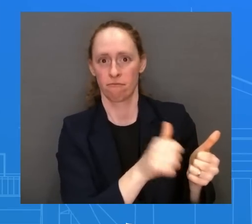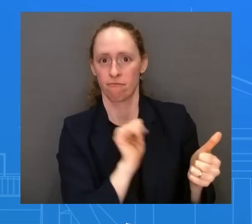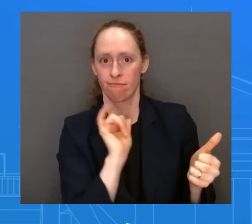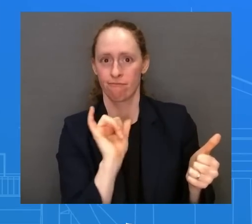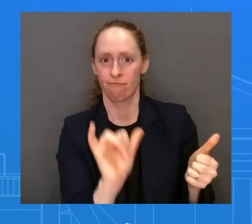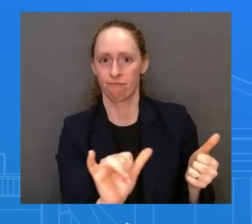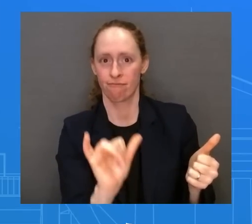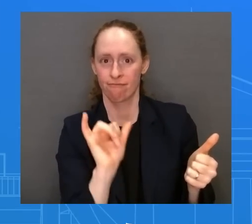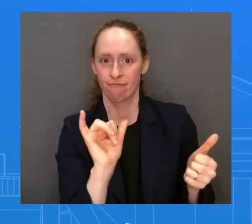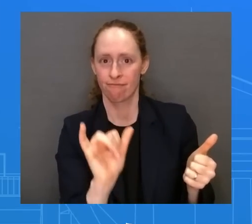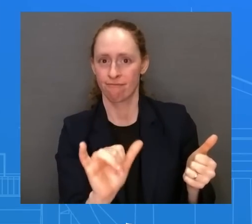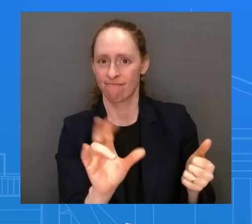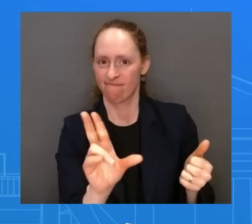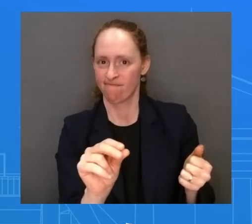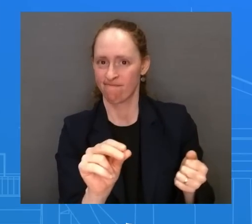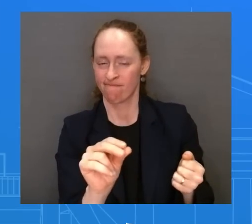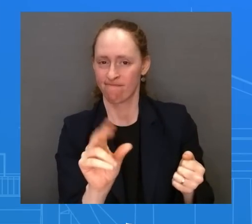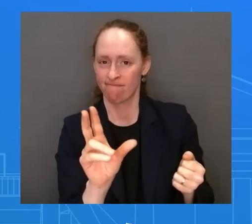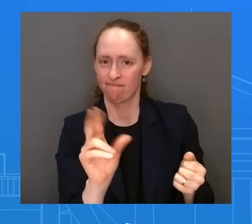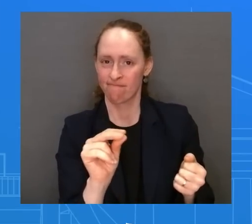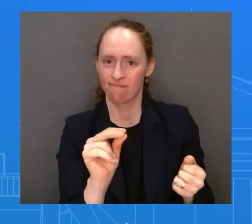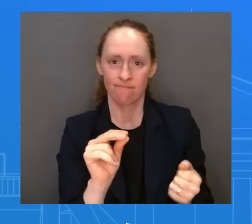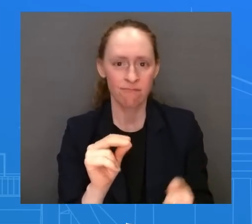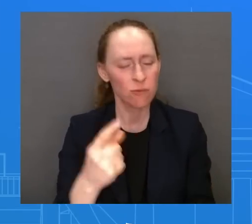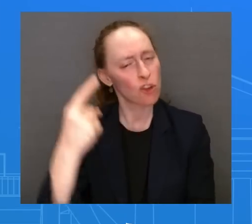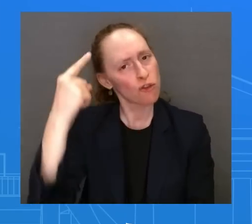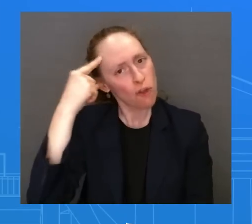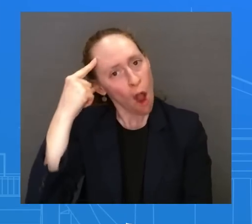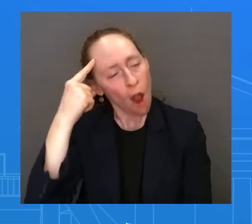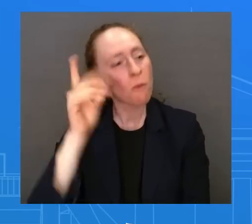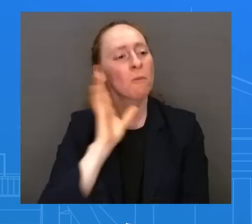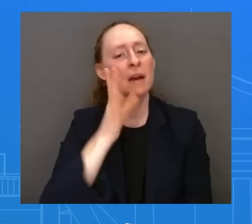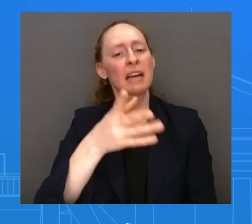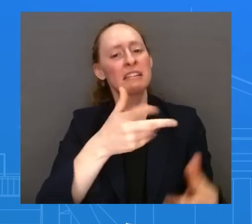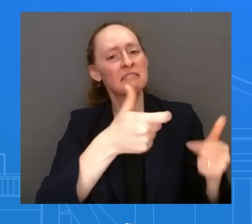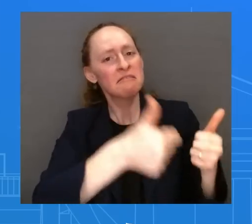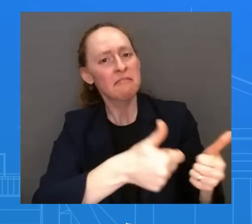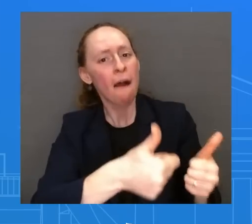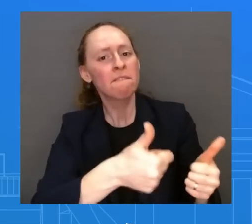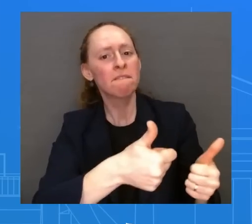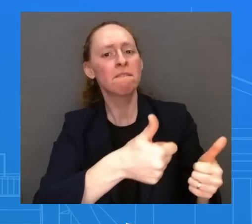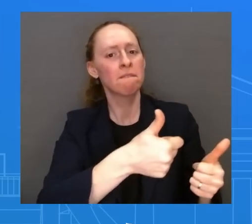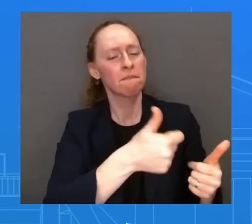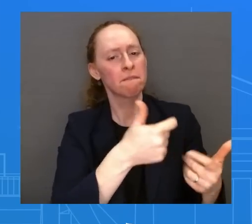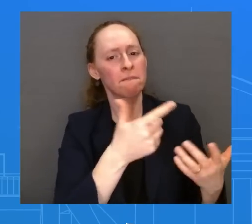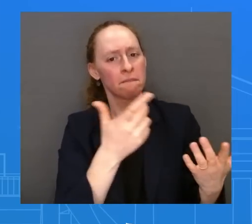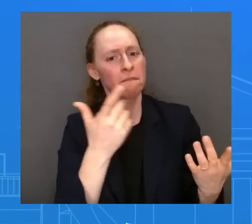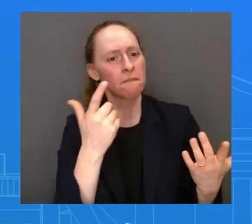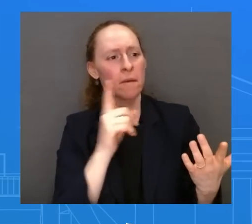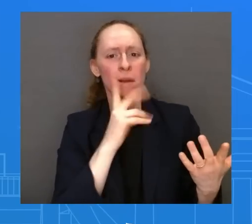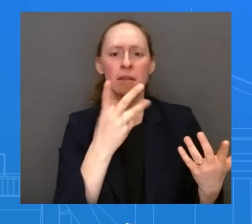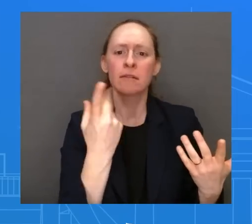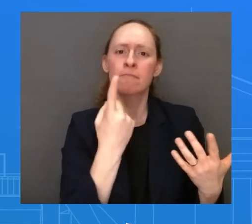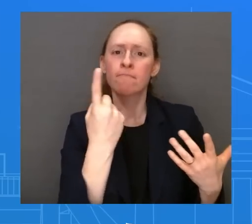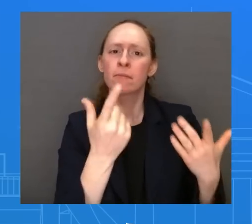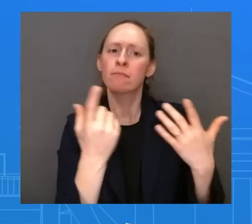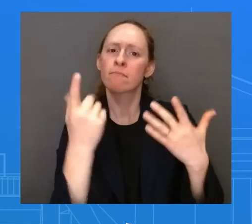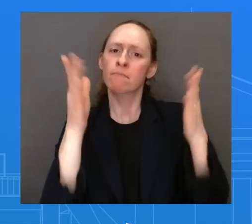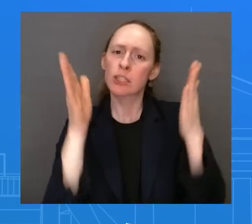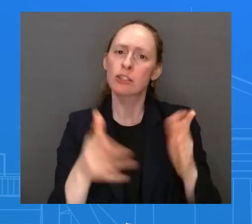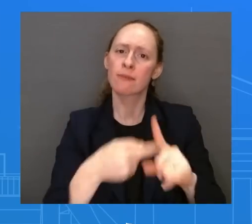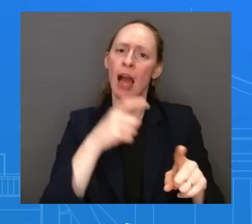would actually strengthen their resolve to stay and fight and so another lesson learned was the need to plan early